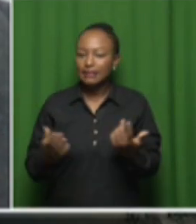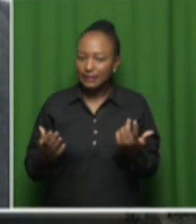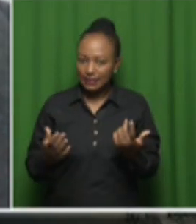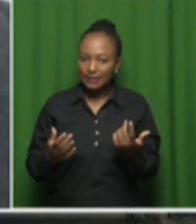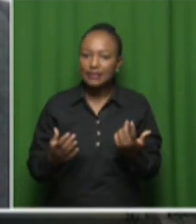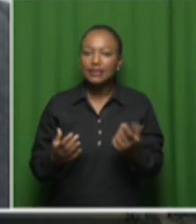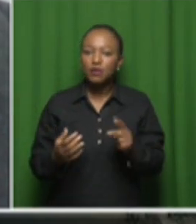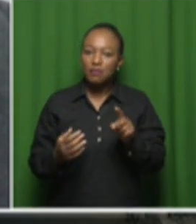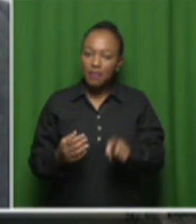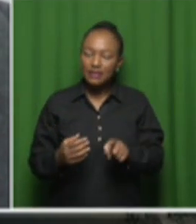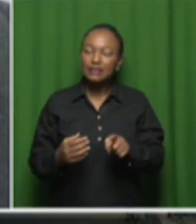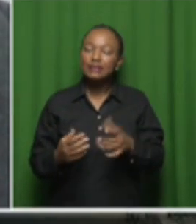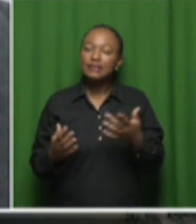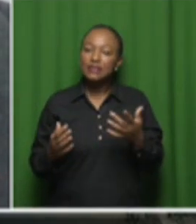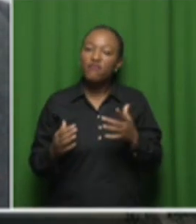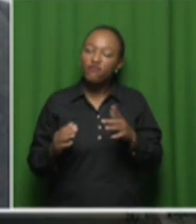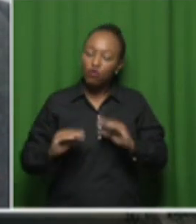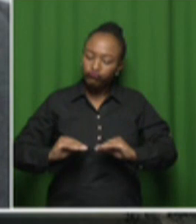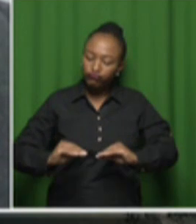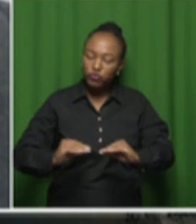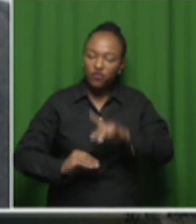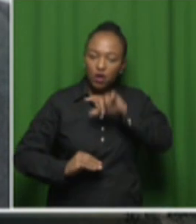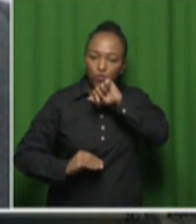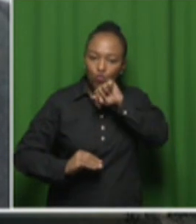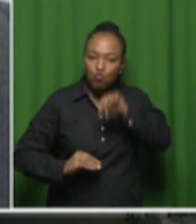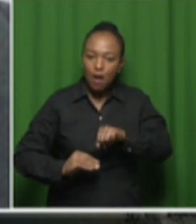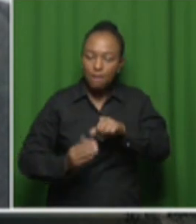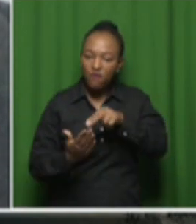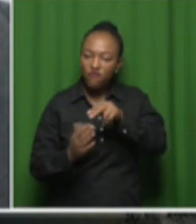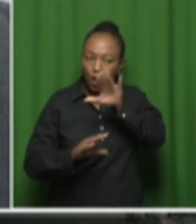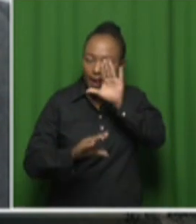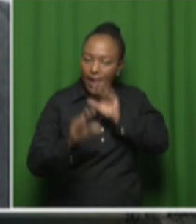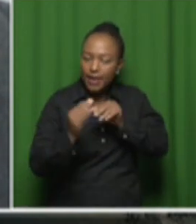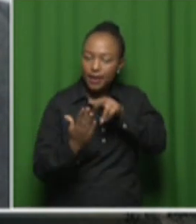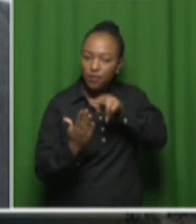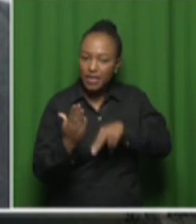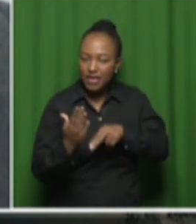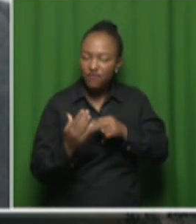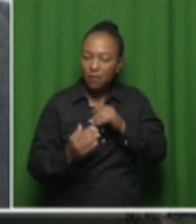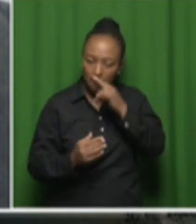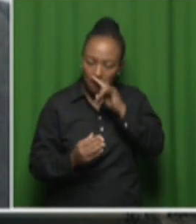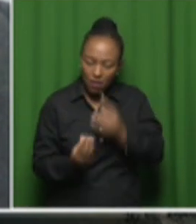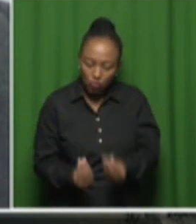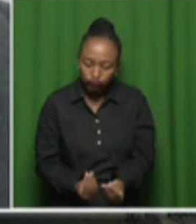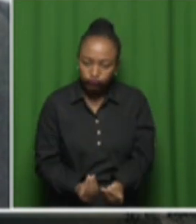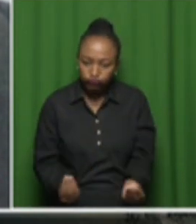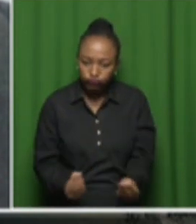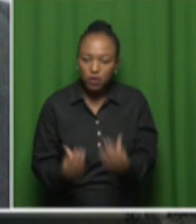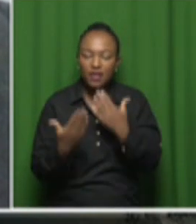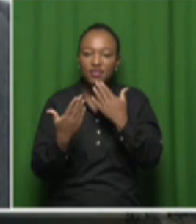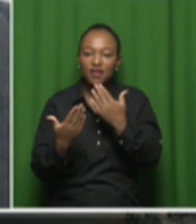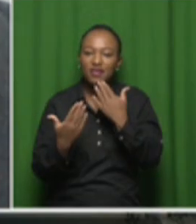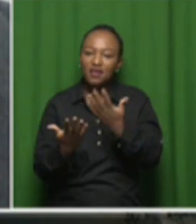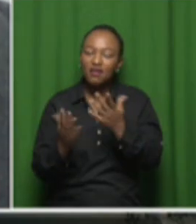inculcate this love of learning from a very, very young age. And thank you to you and your colleagues for doing exactly that.